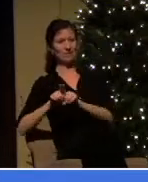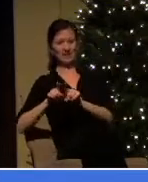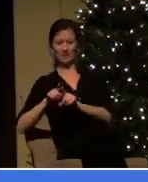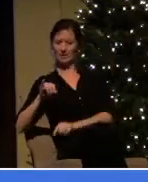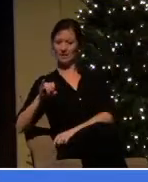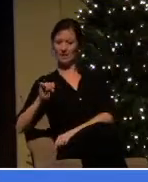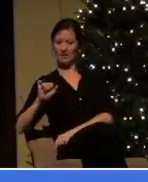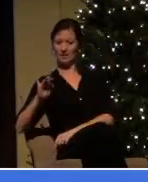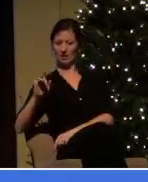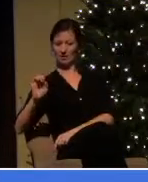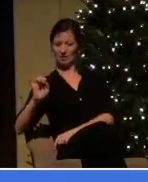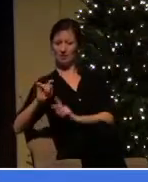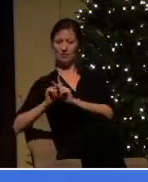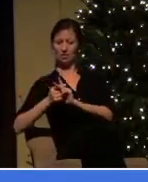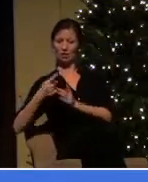that true?